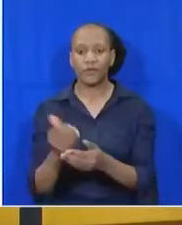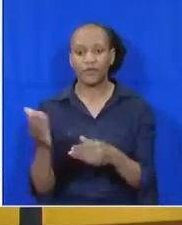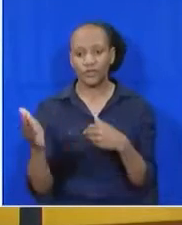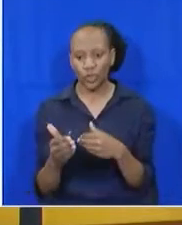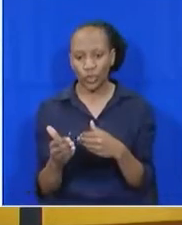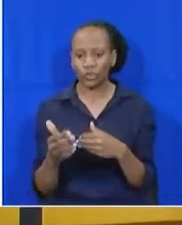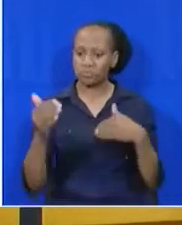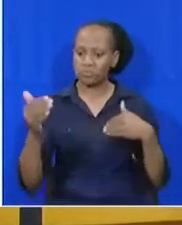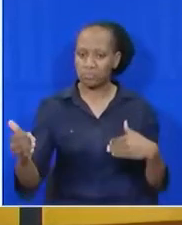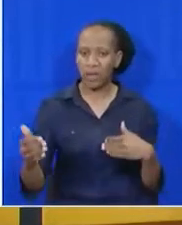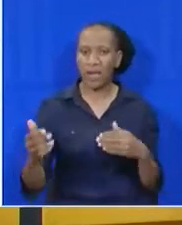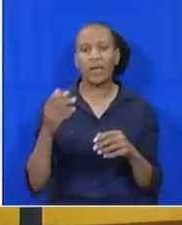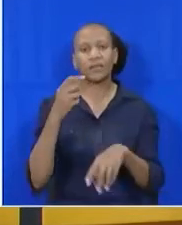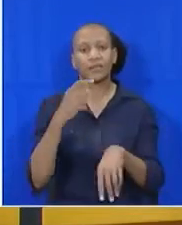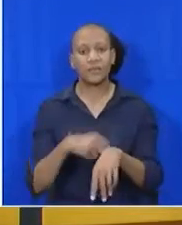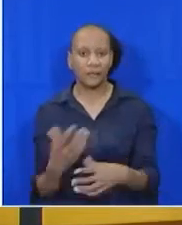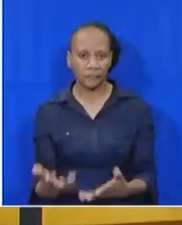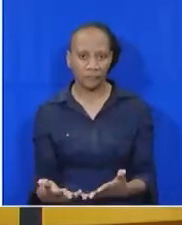invest our resources in